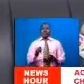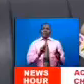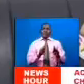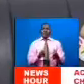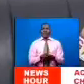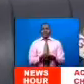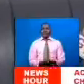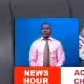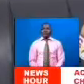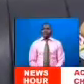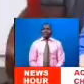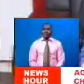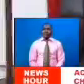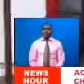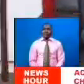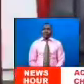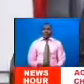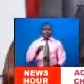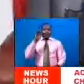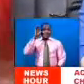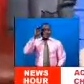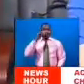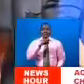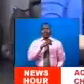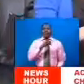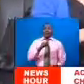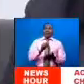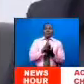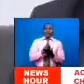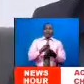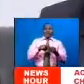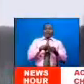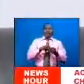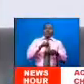each other's countries. The Chinese ambassador took office in June this year.